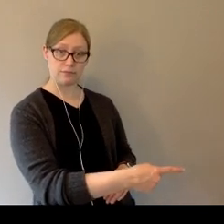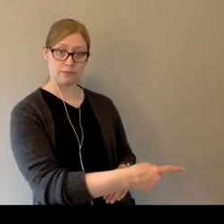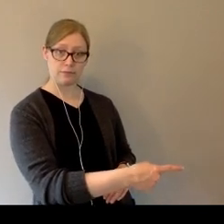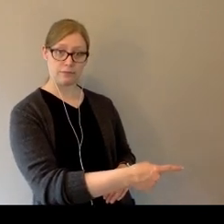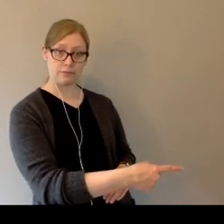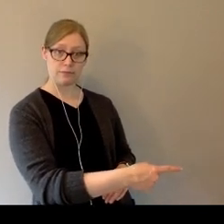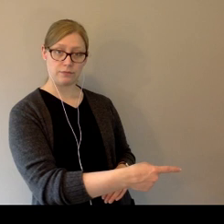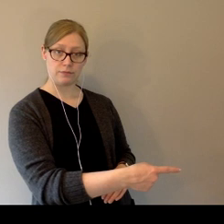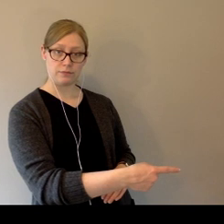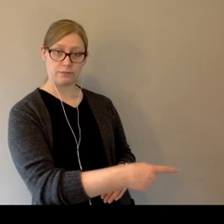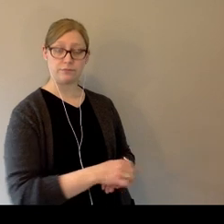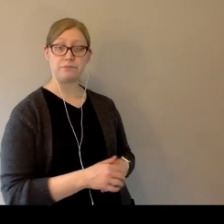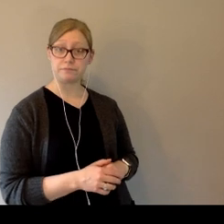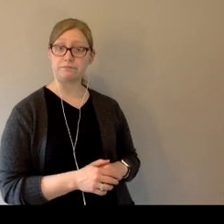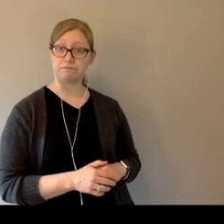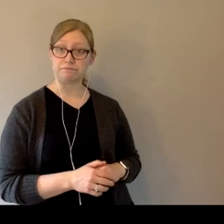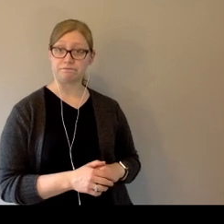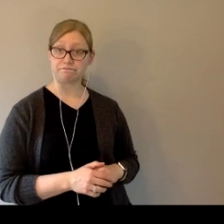similarity.